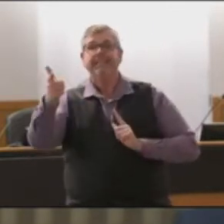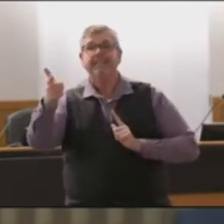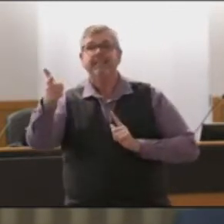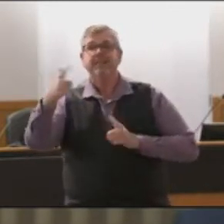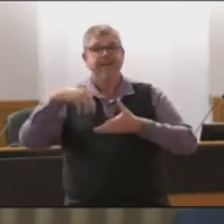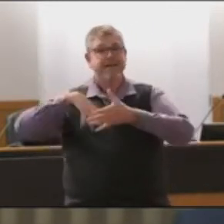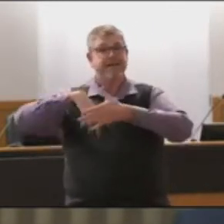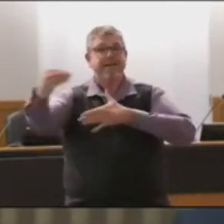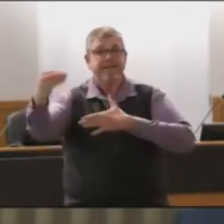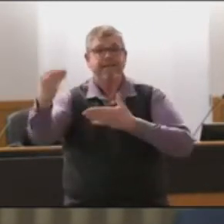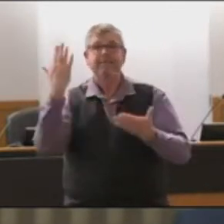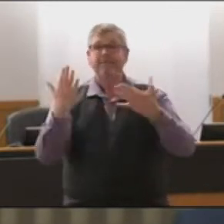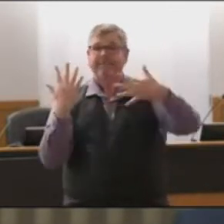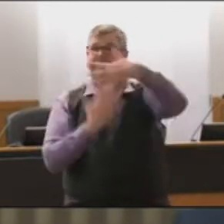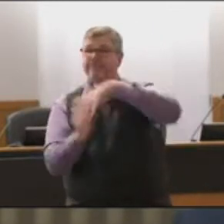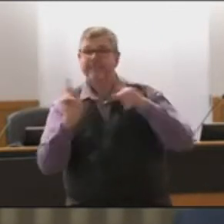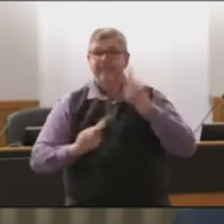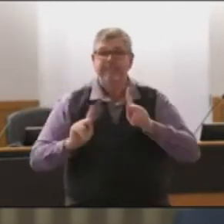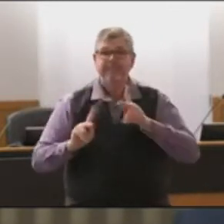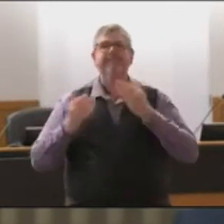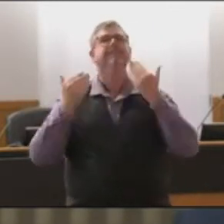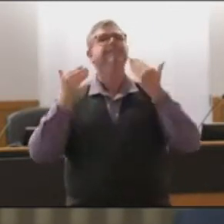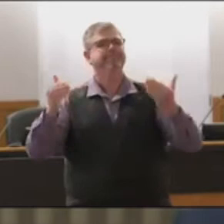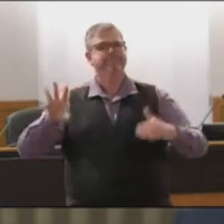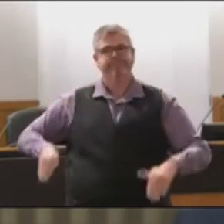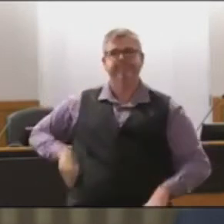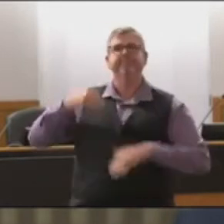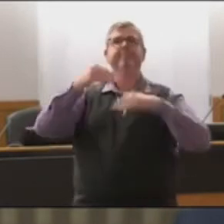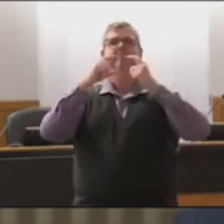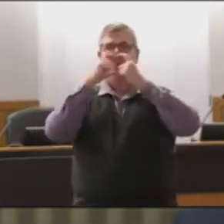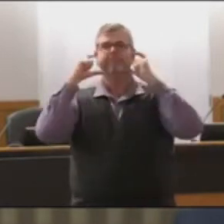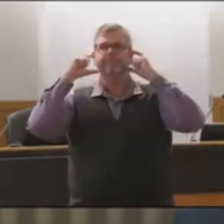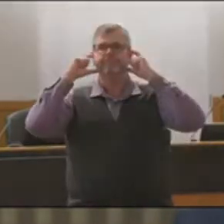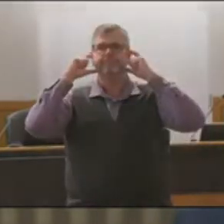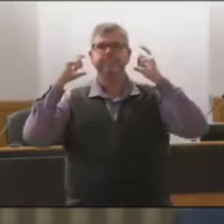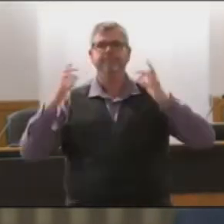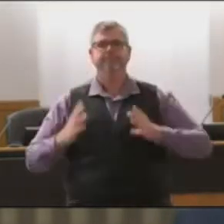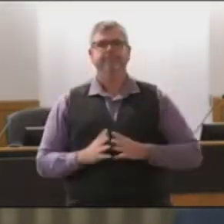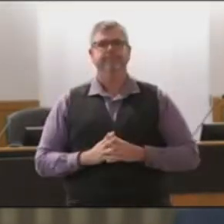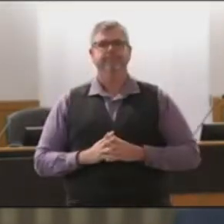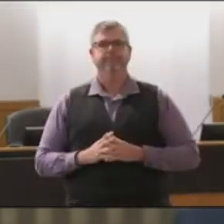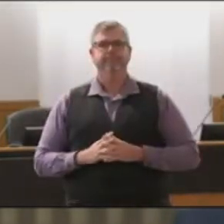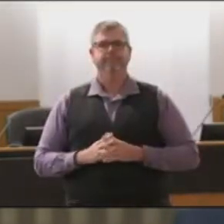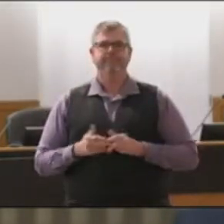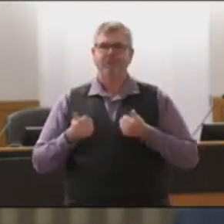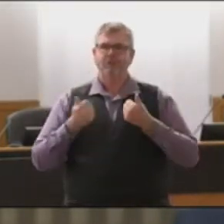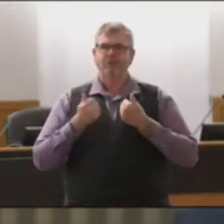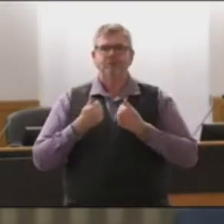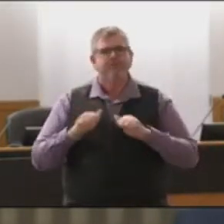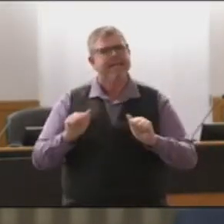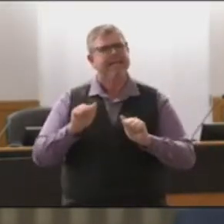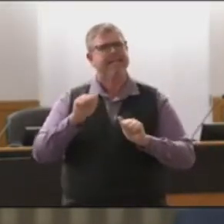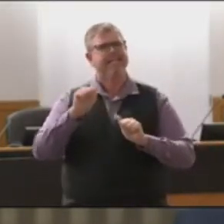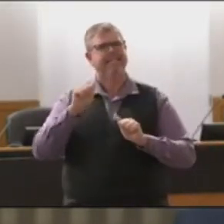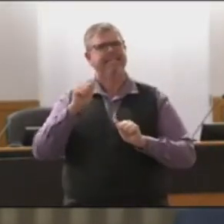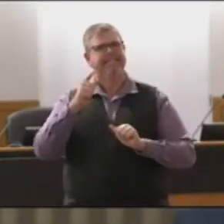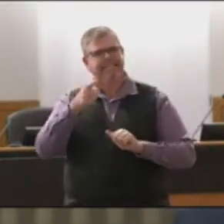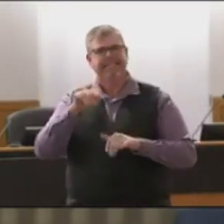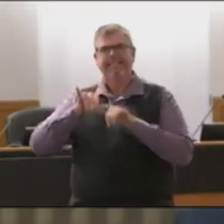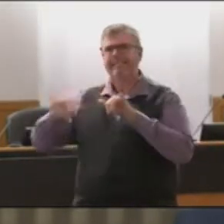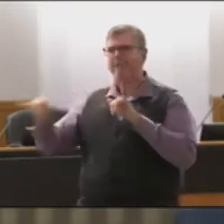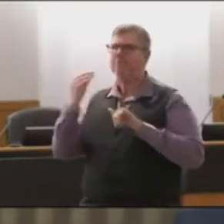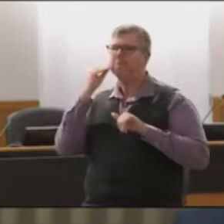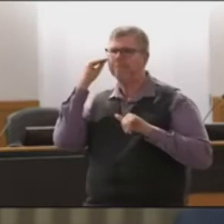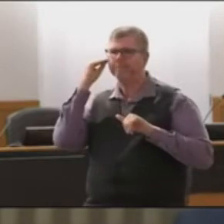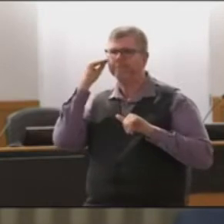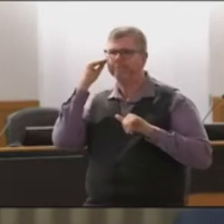that we continue to reduce the transmission of the novel coronavirus in our community. I want to be clear that we are not recommending